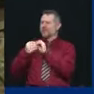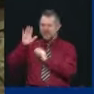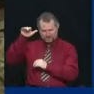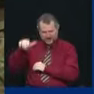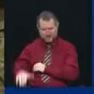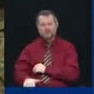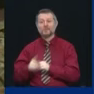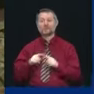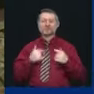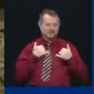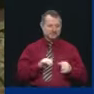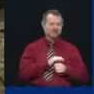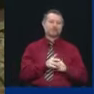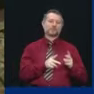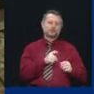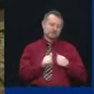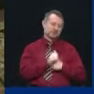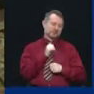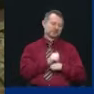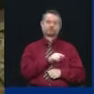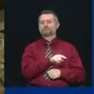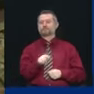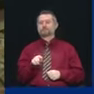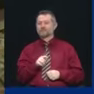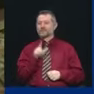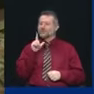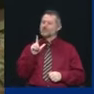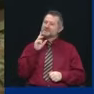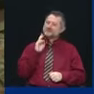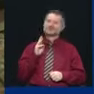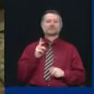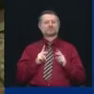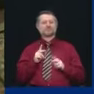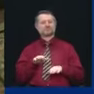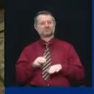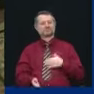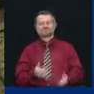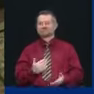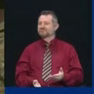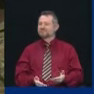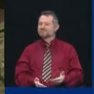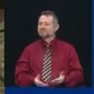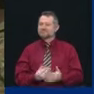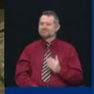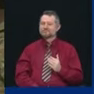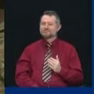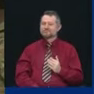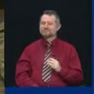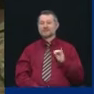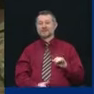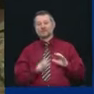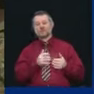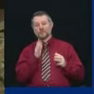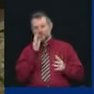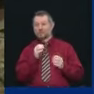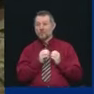still dangerous. 26 people died. And people will die today from